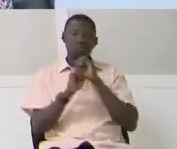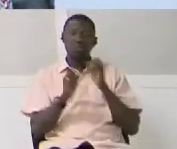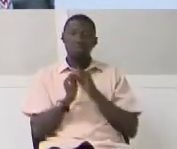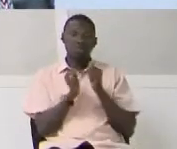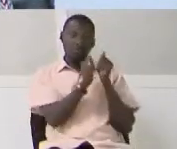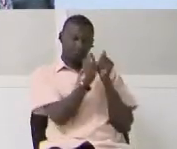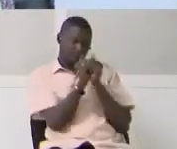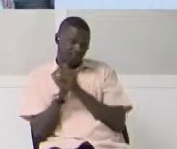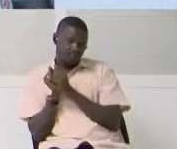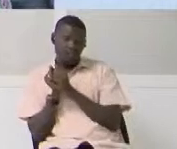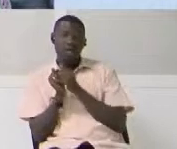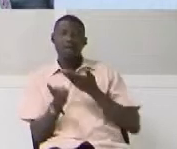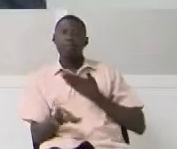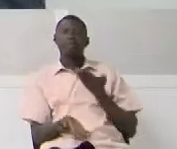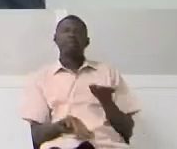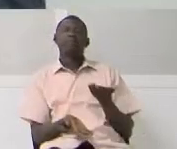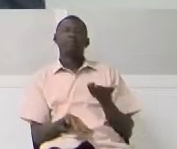hidden.